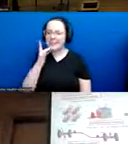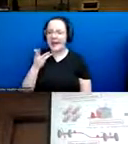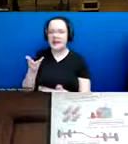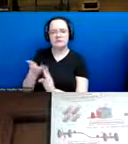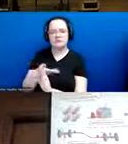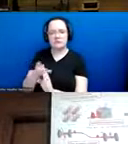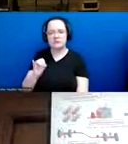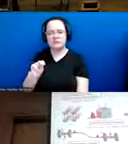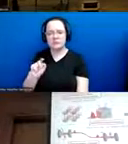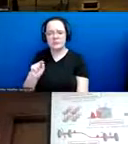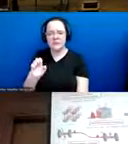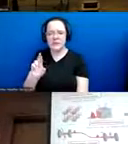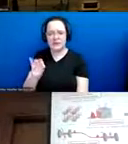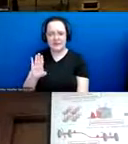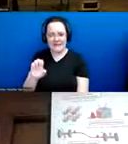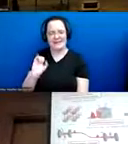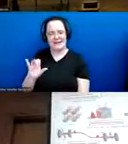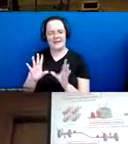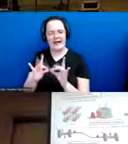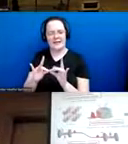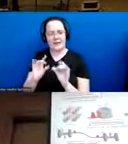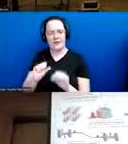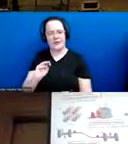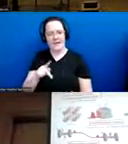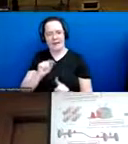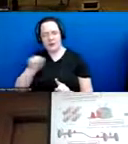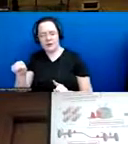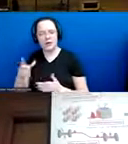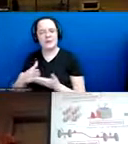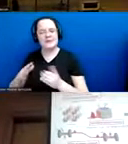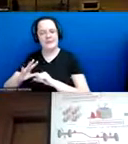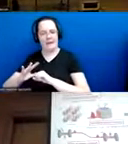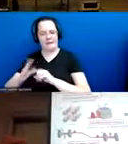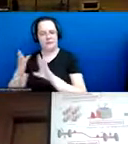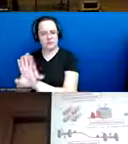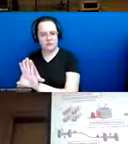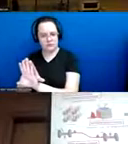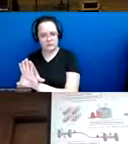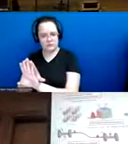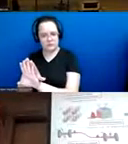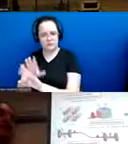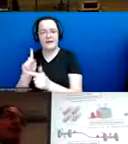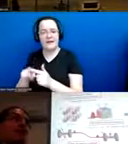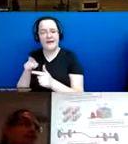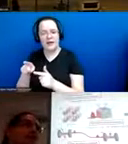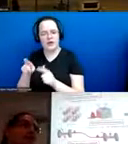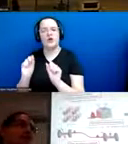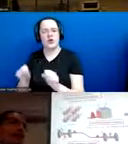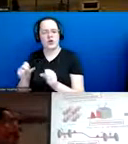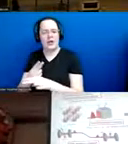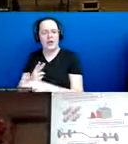this entanglement into some form of superposition of atoms that then you can say wait and then use later,